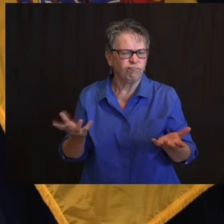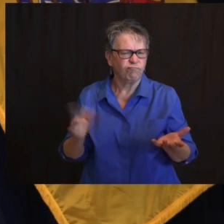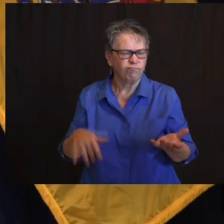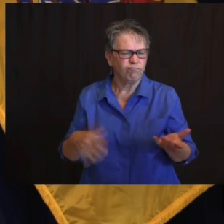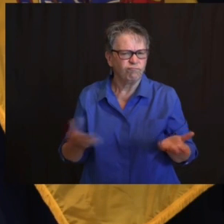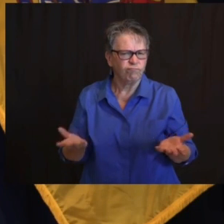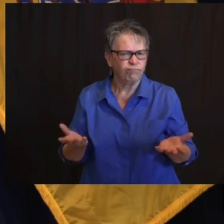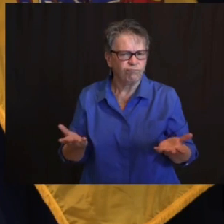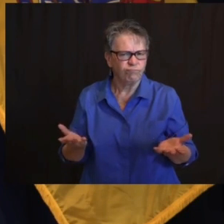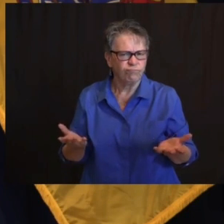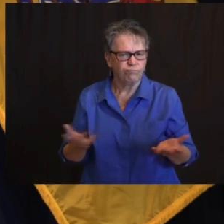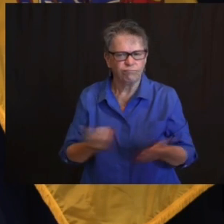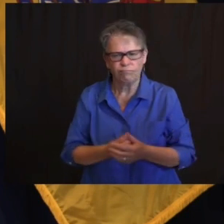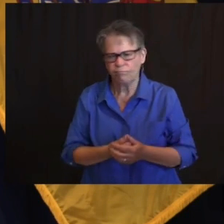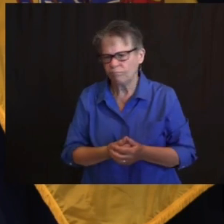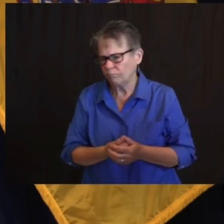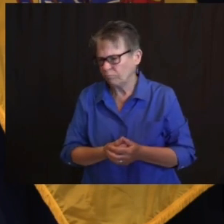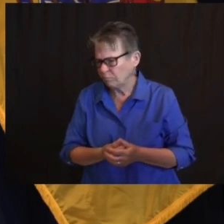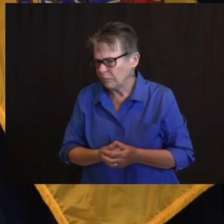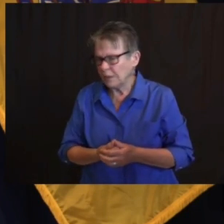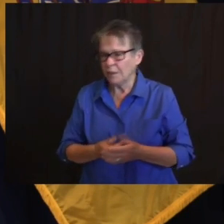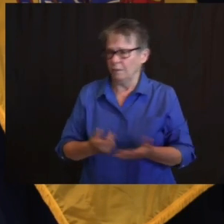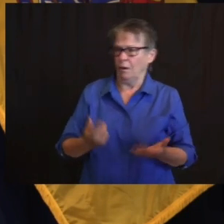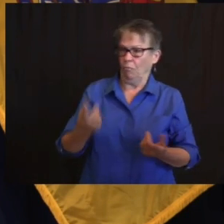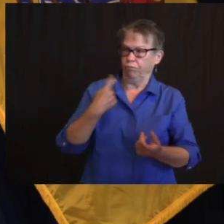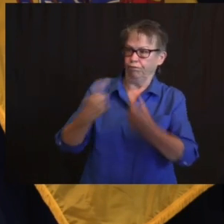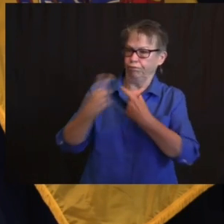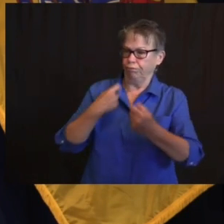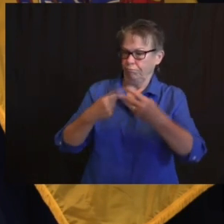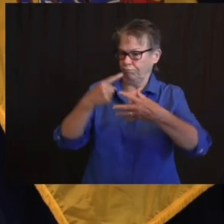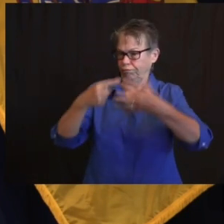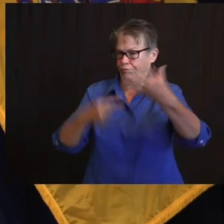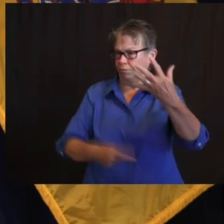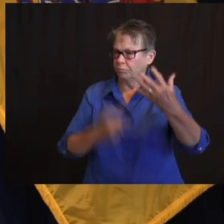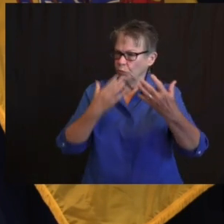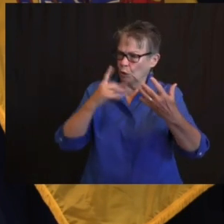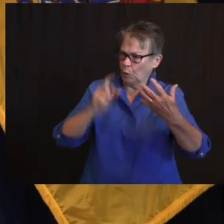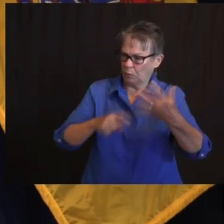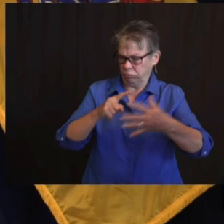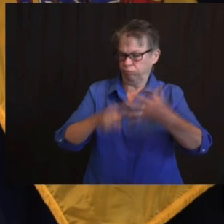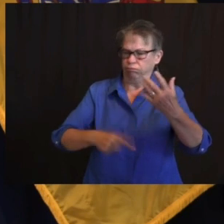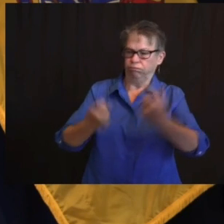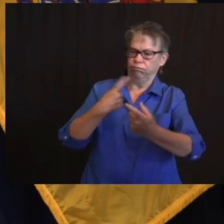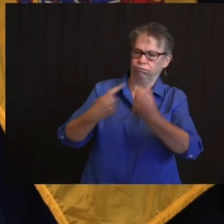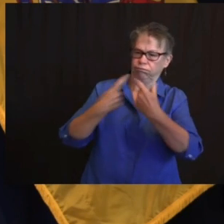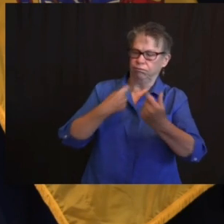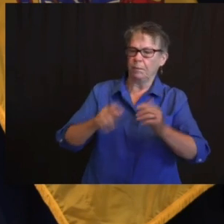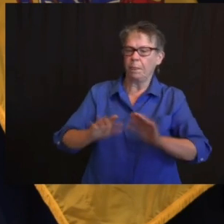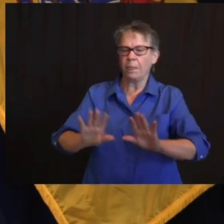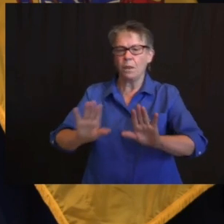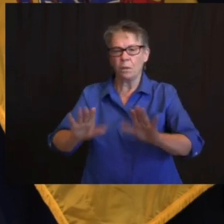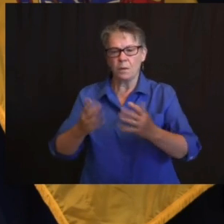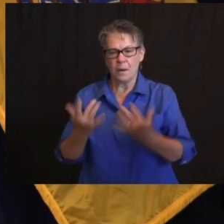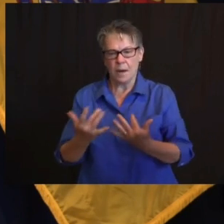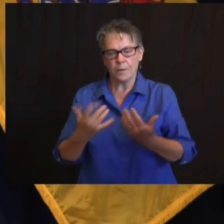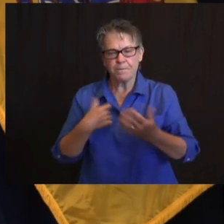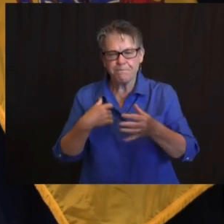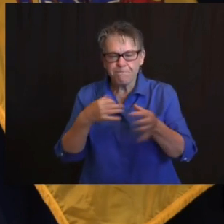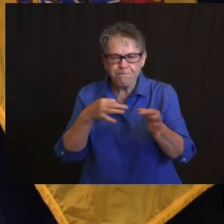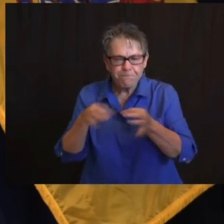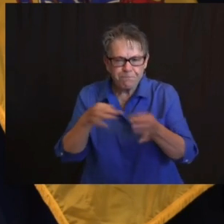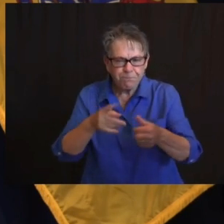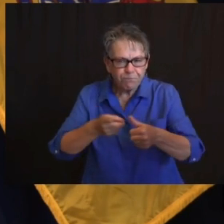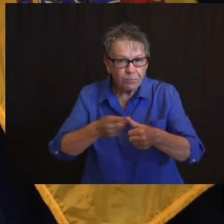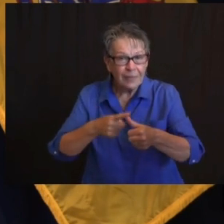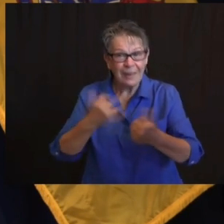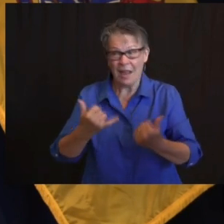You got quite a list here. I don't think there's any evidence we have that the George Floyd-related protests have led to this.